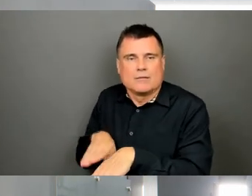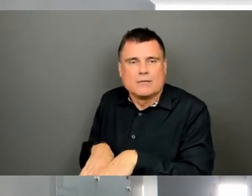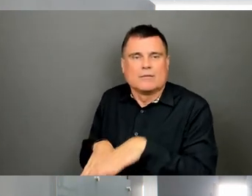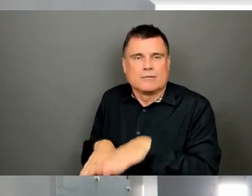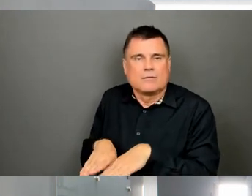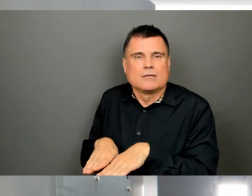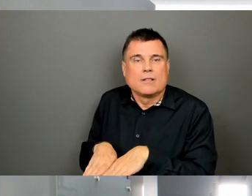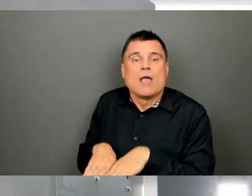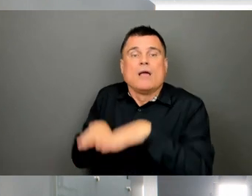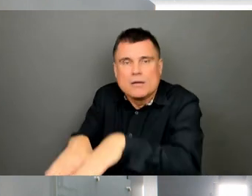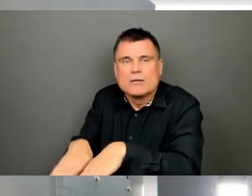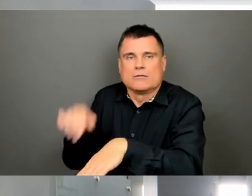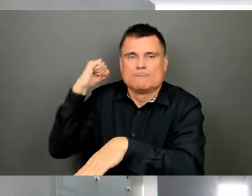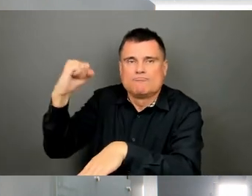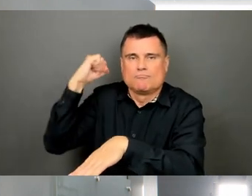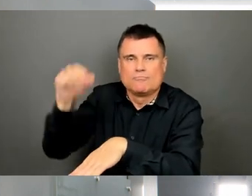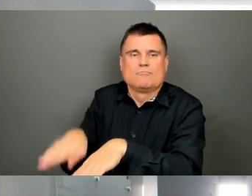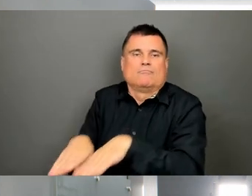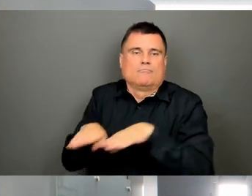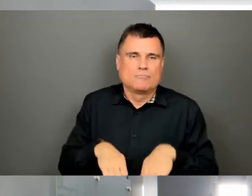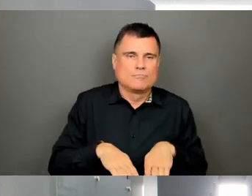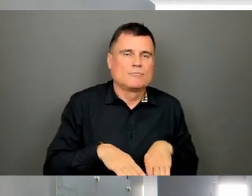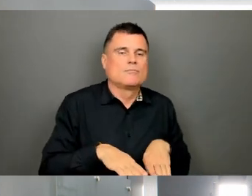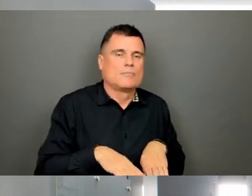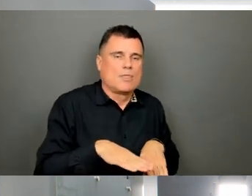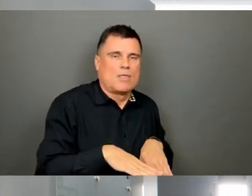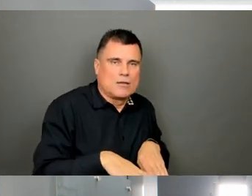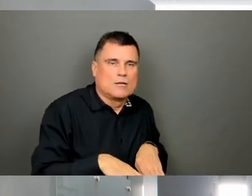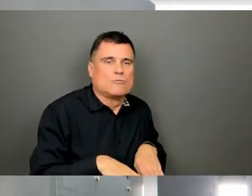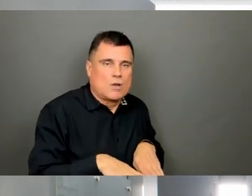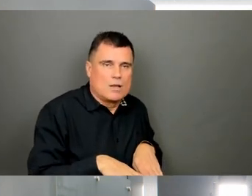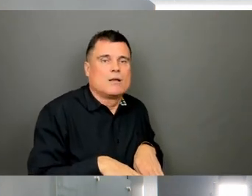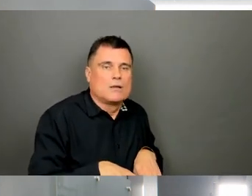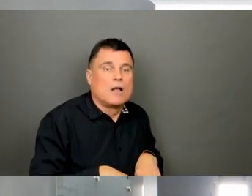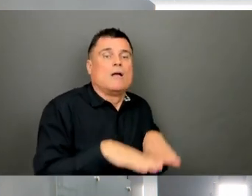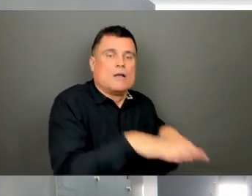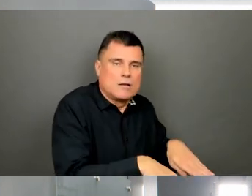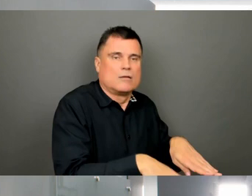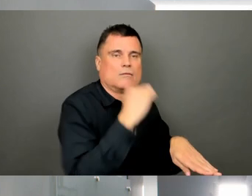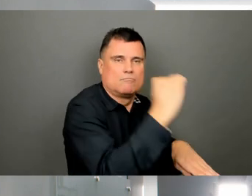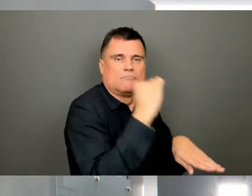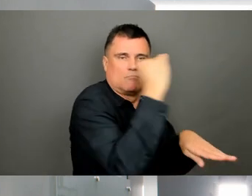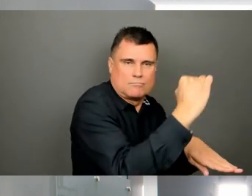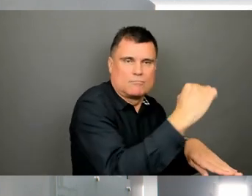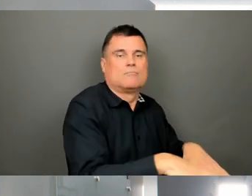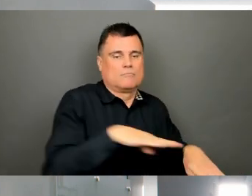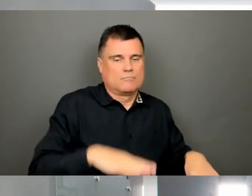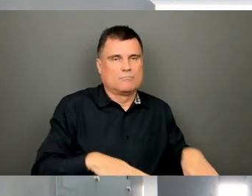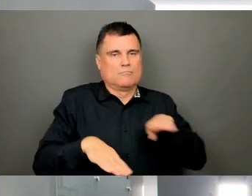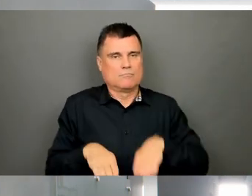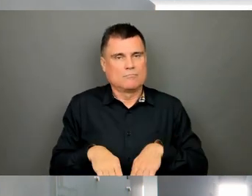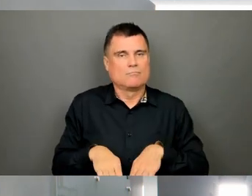Boom, boom. Groove to the center. 5, 6, 7, 8. Hit, hit. 5,